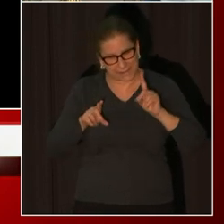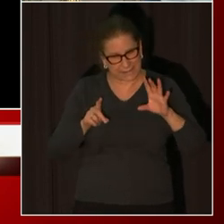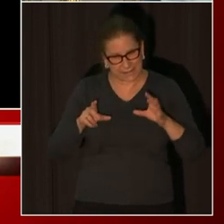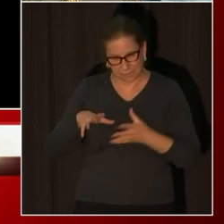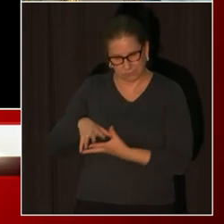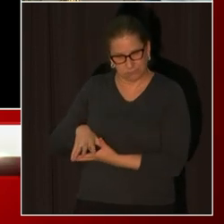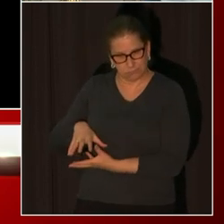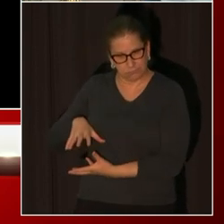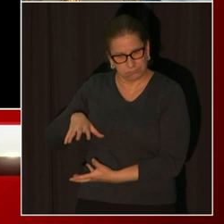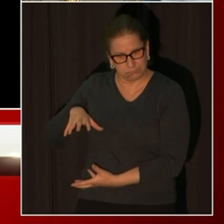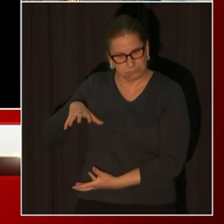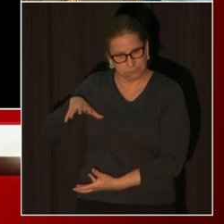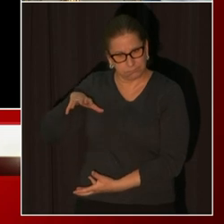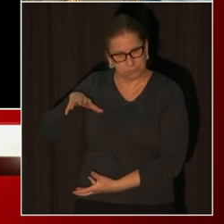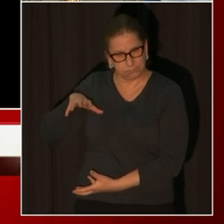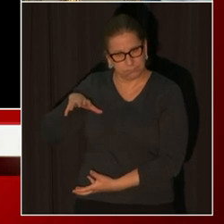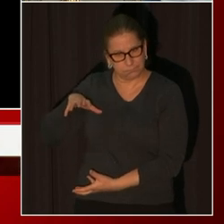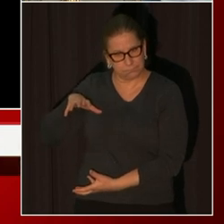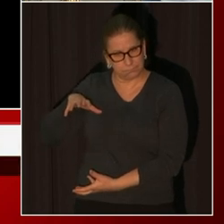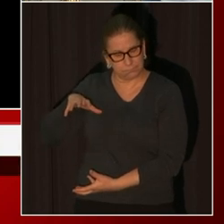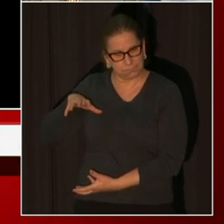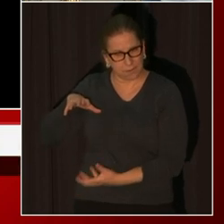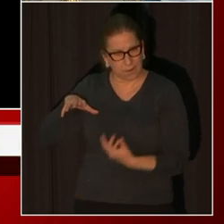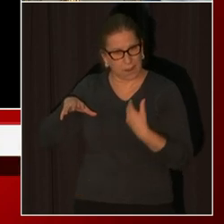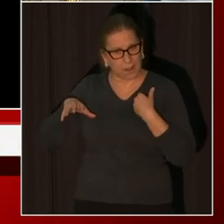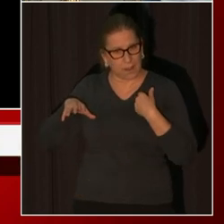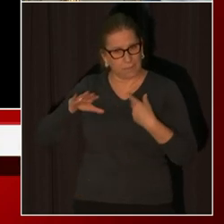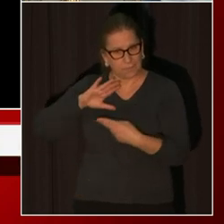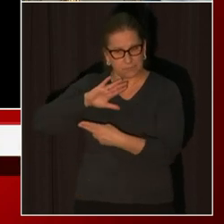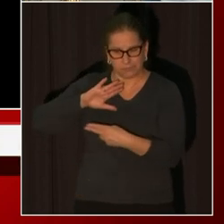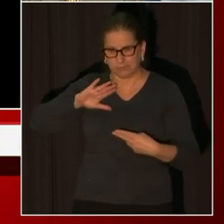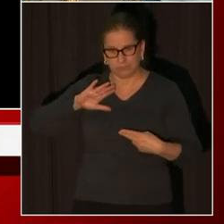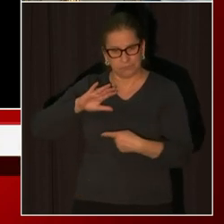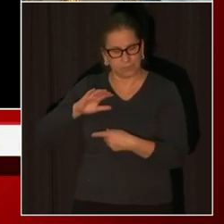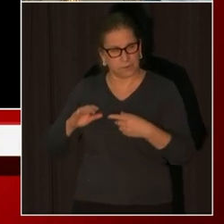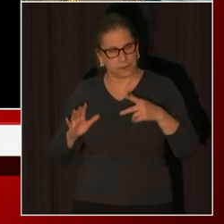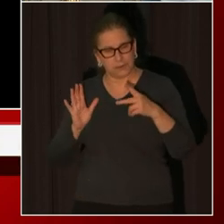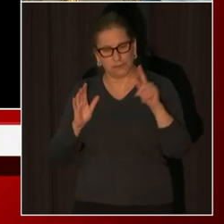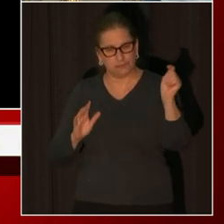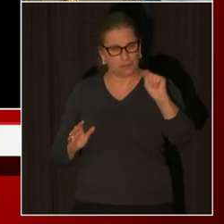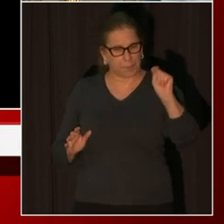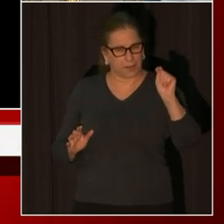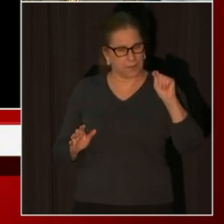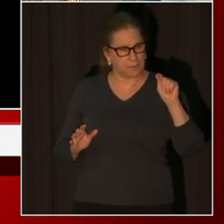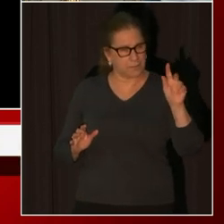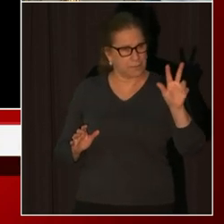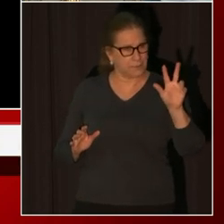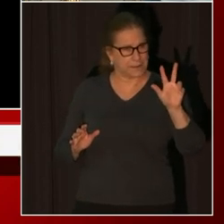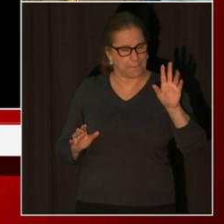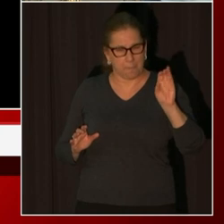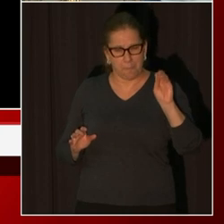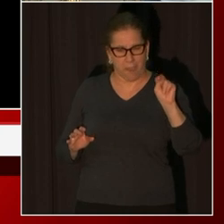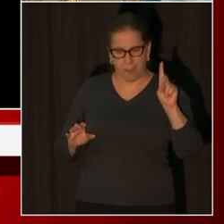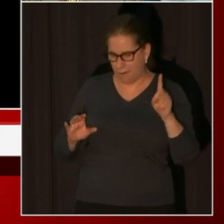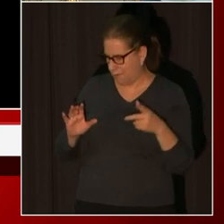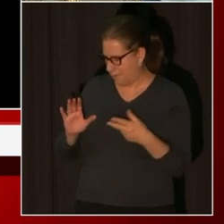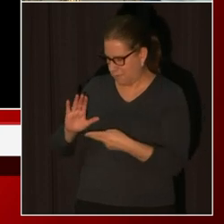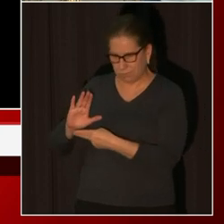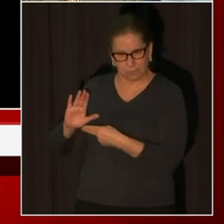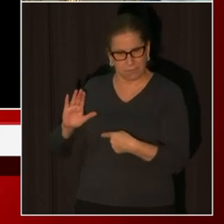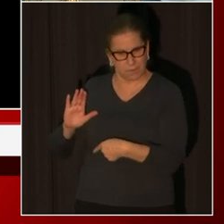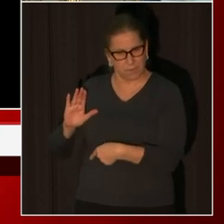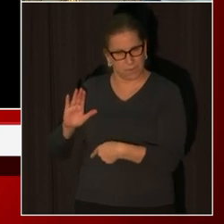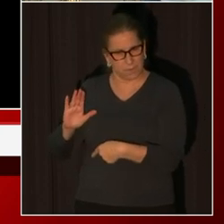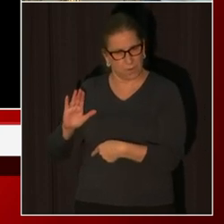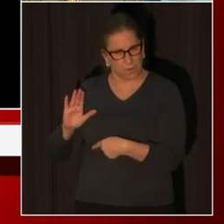and retiree health plan, and we ended, as I mentioned, the year